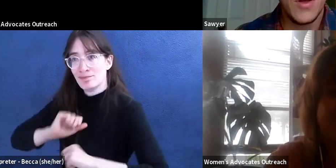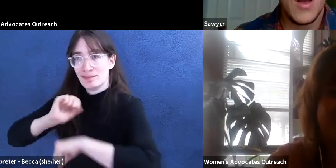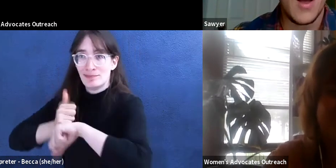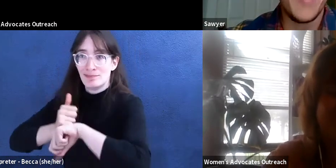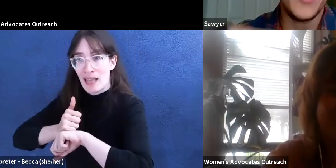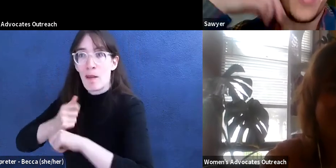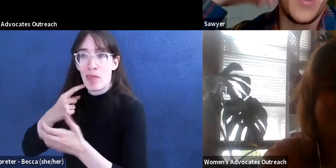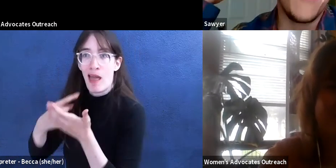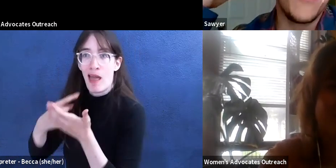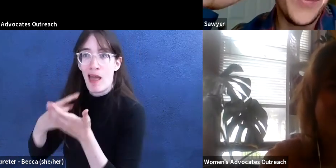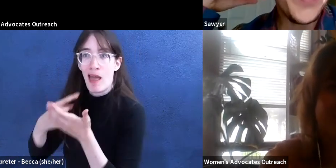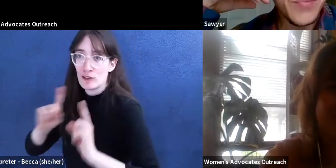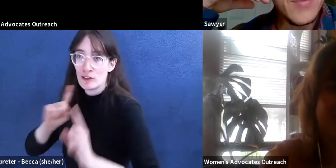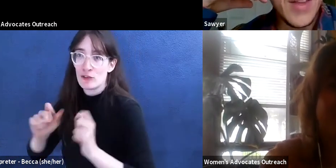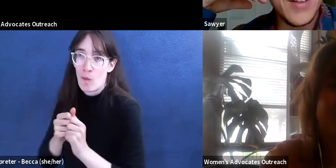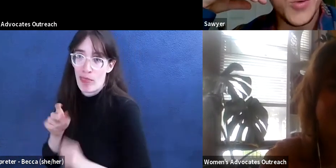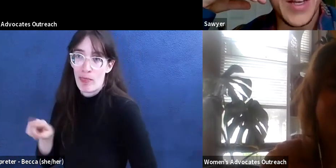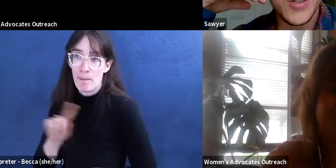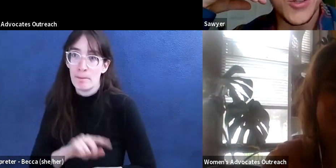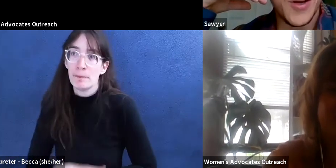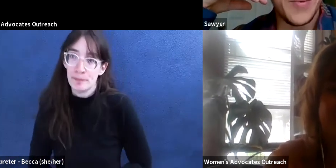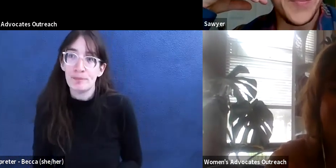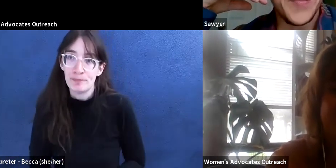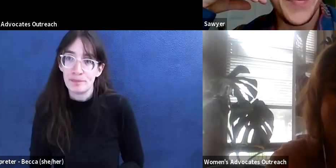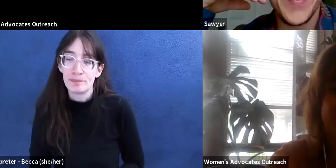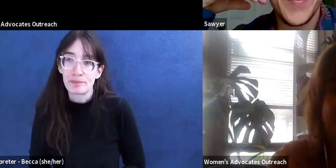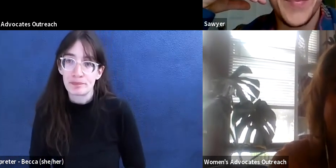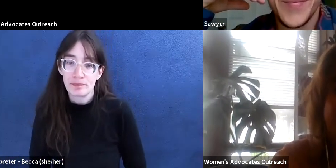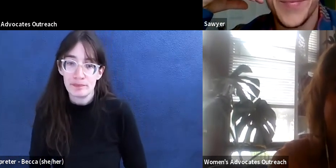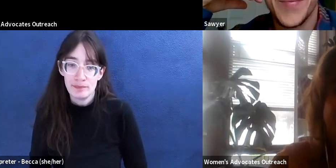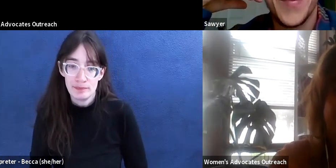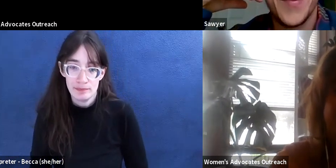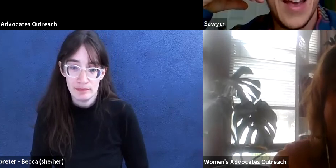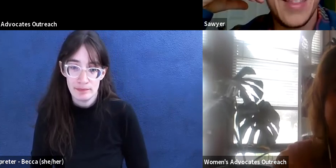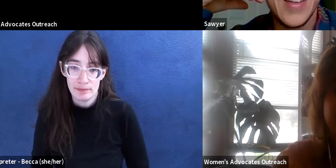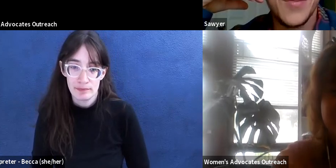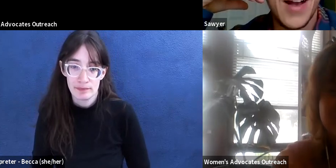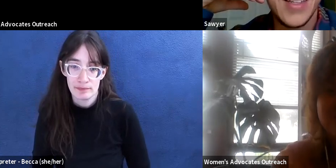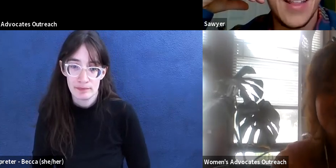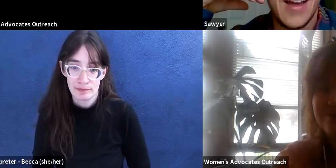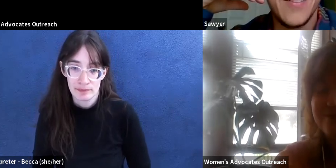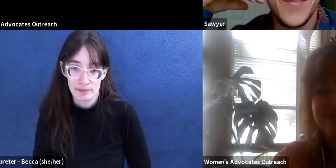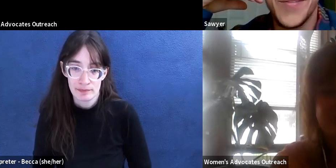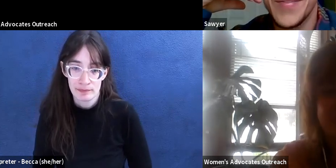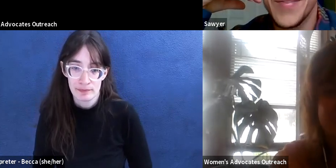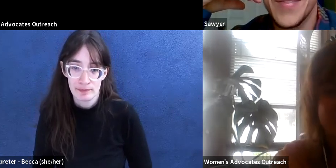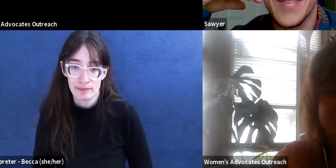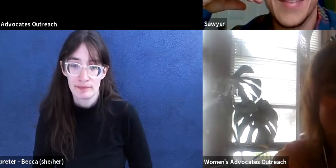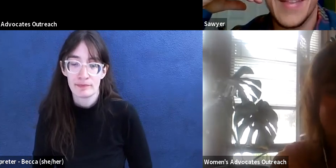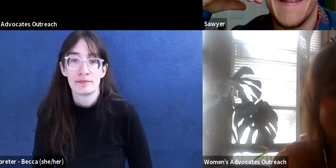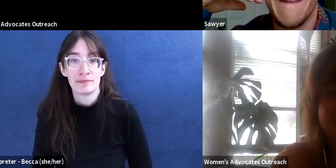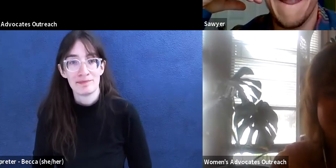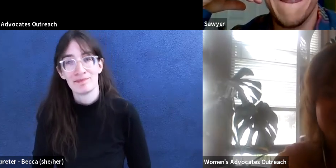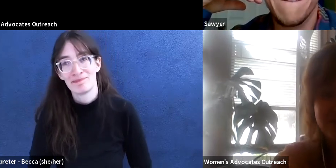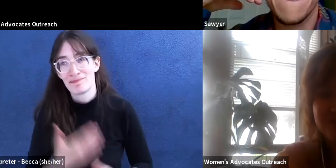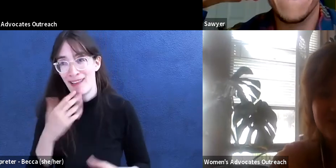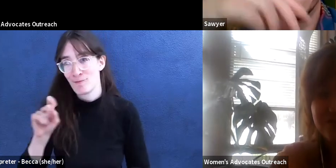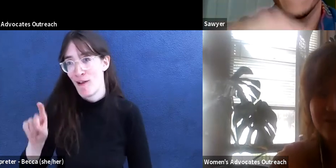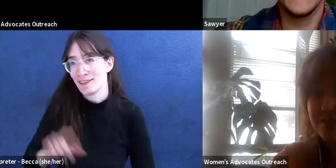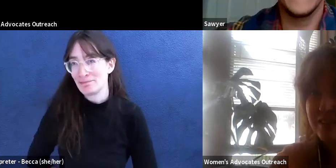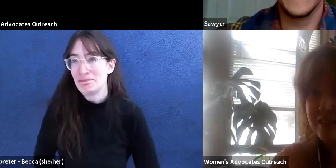just again to affirm that she shared it with you. If you wanted to ask a little more about like why she thought you might be